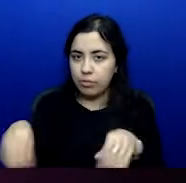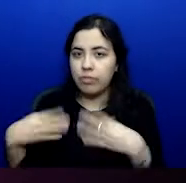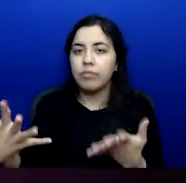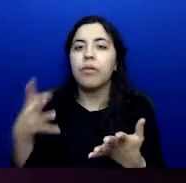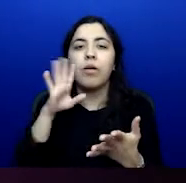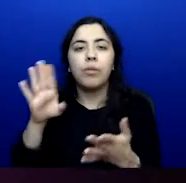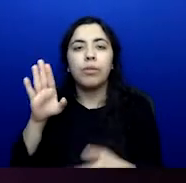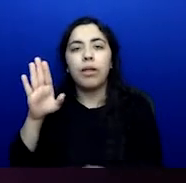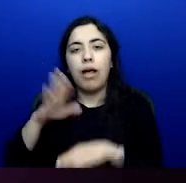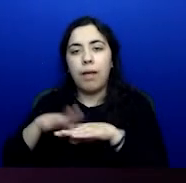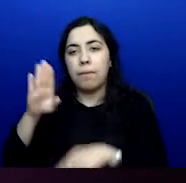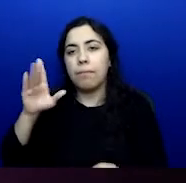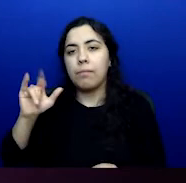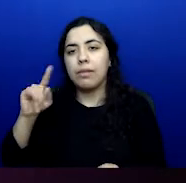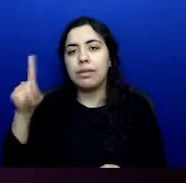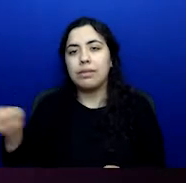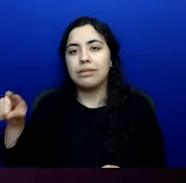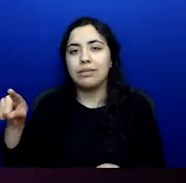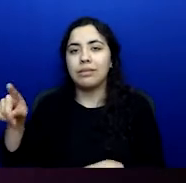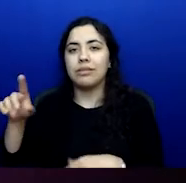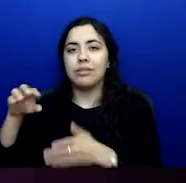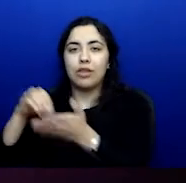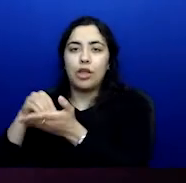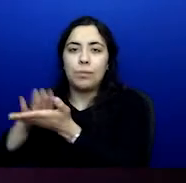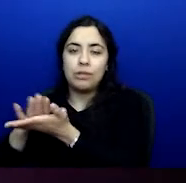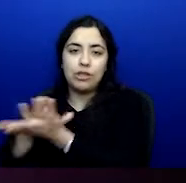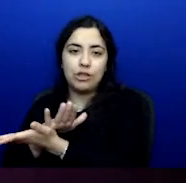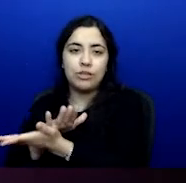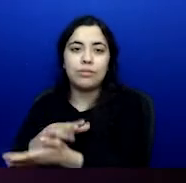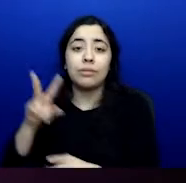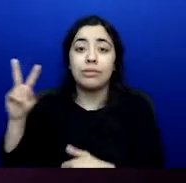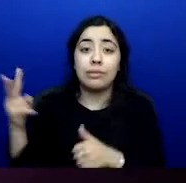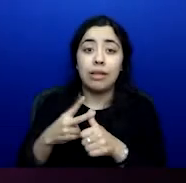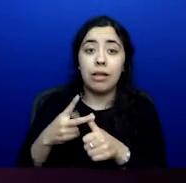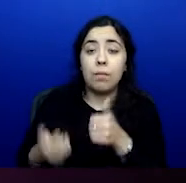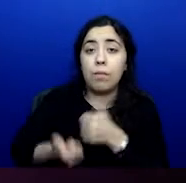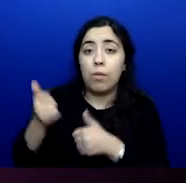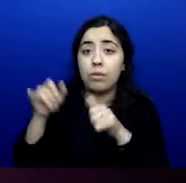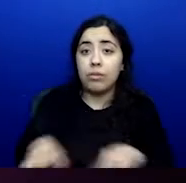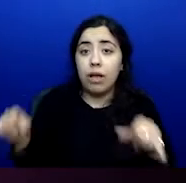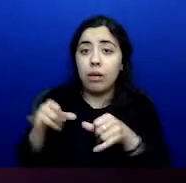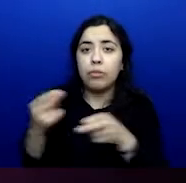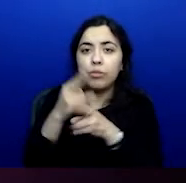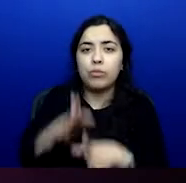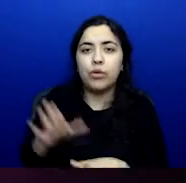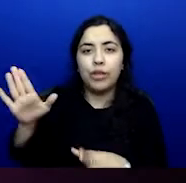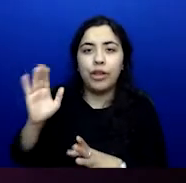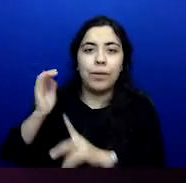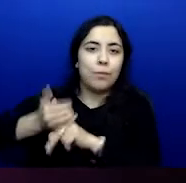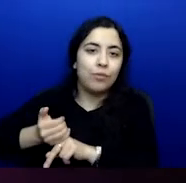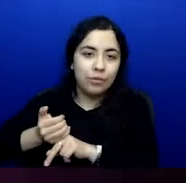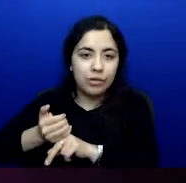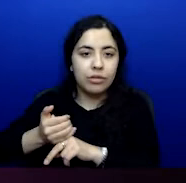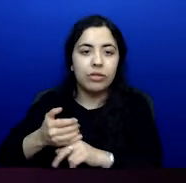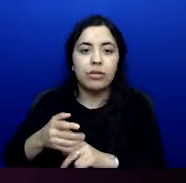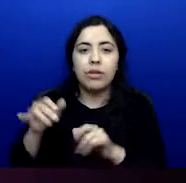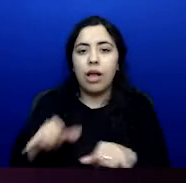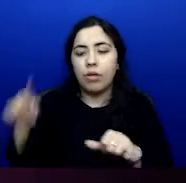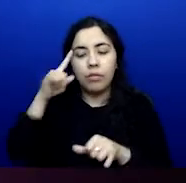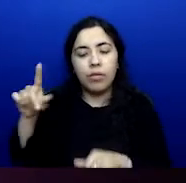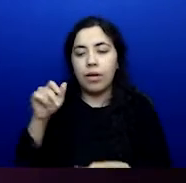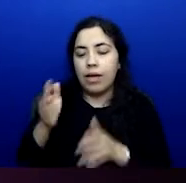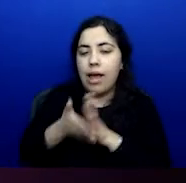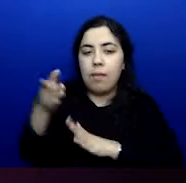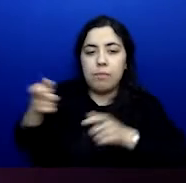Blitz documentation. The second most common use case is user impersonation. So this is common for admin, back panel